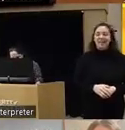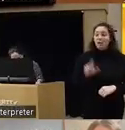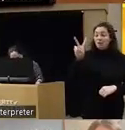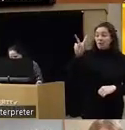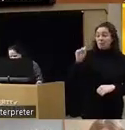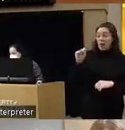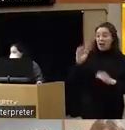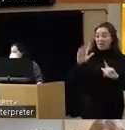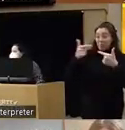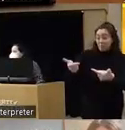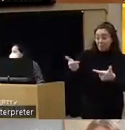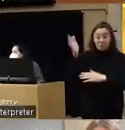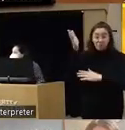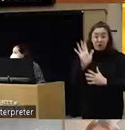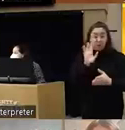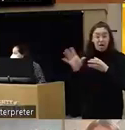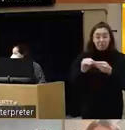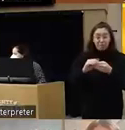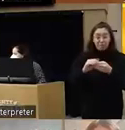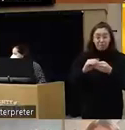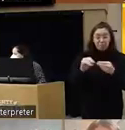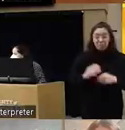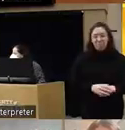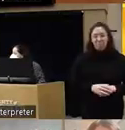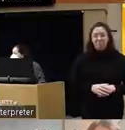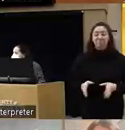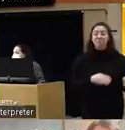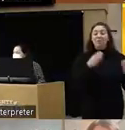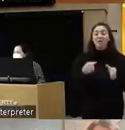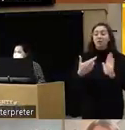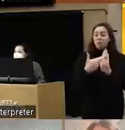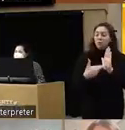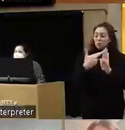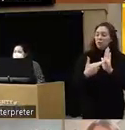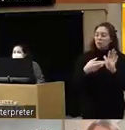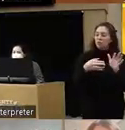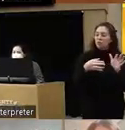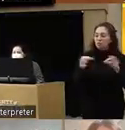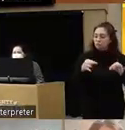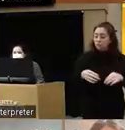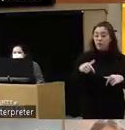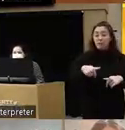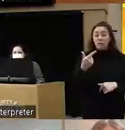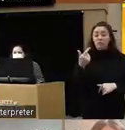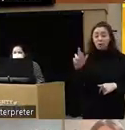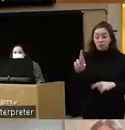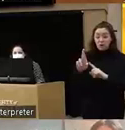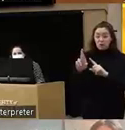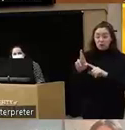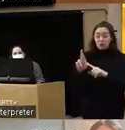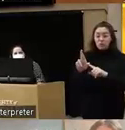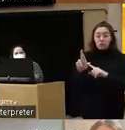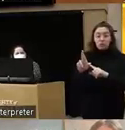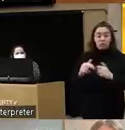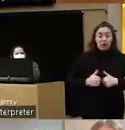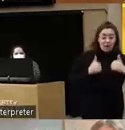Vermont shortly from our speaker. But by way of housekeeping, I just want to remind you of a few things. This Grand Rounds is being delivered both